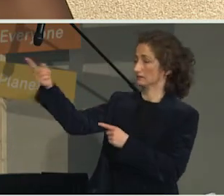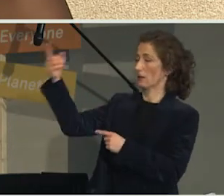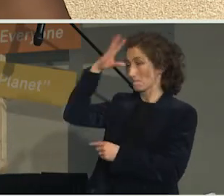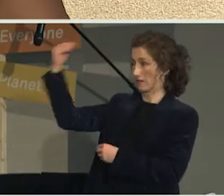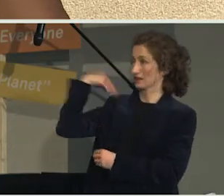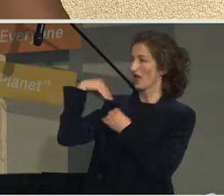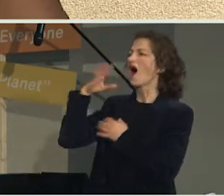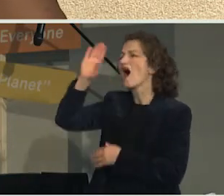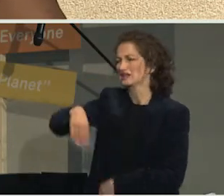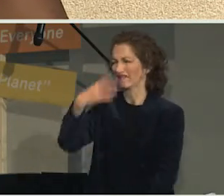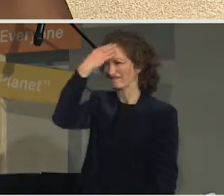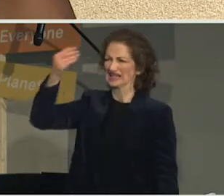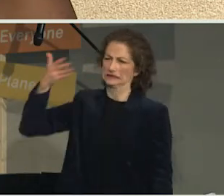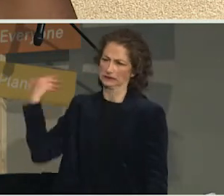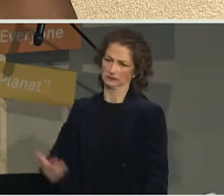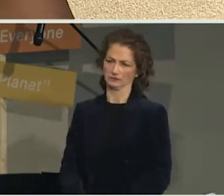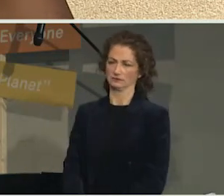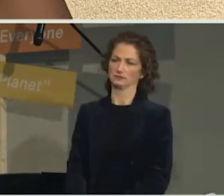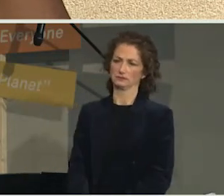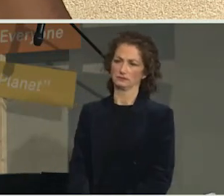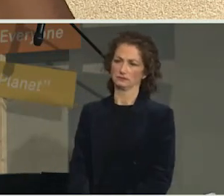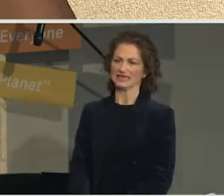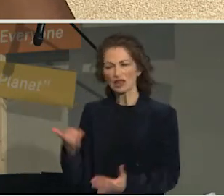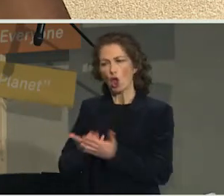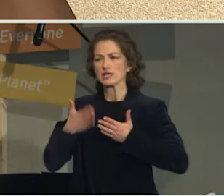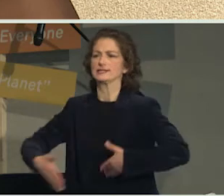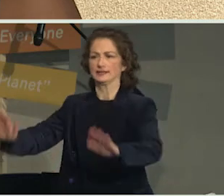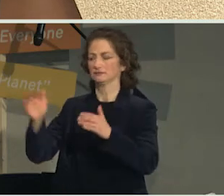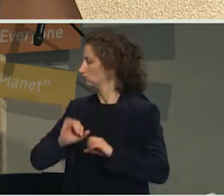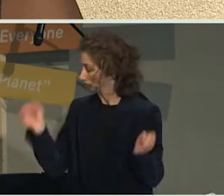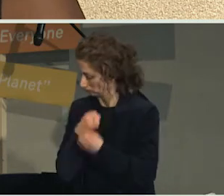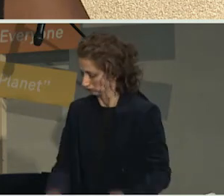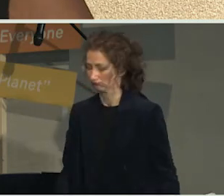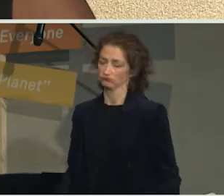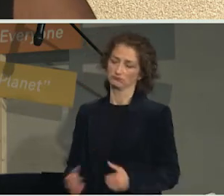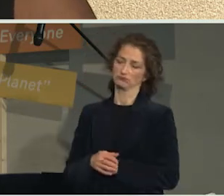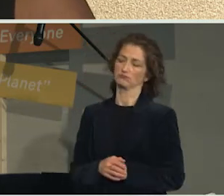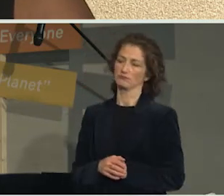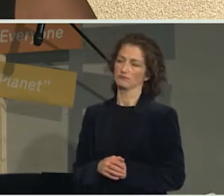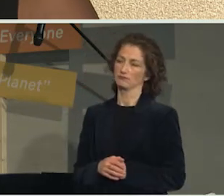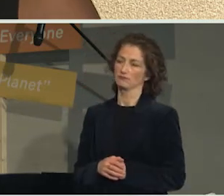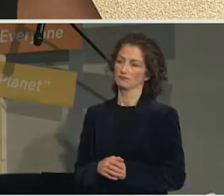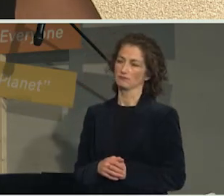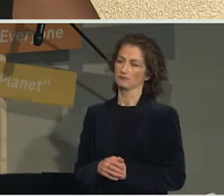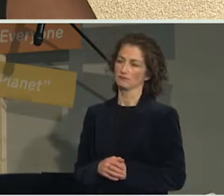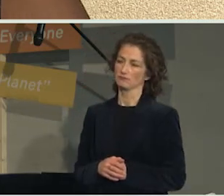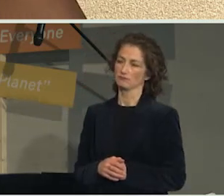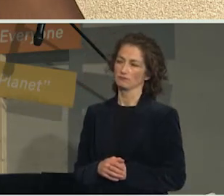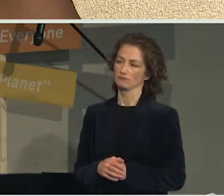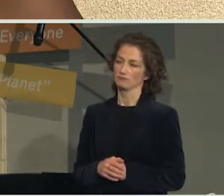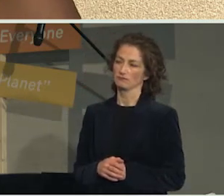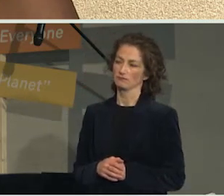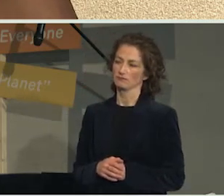my lodestar, my repository of determination to resist the appeal to get along and